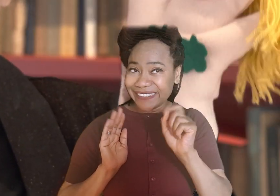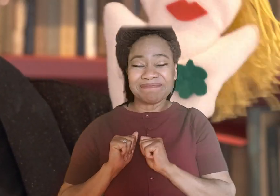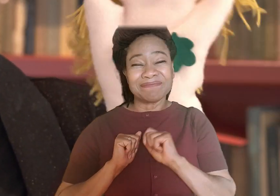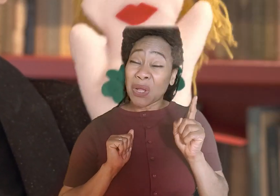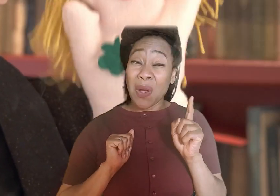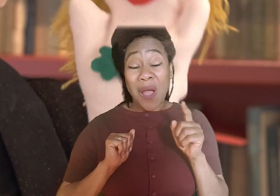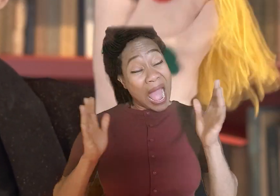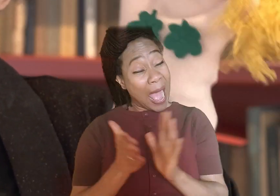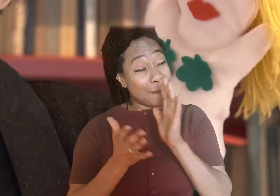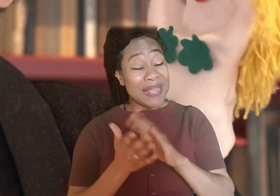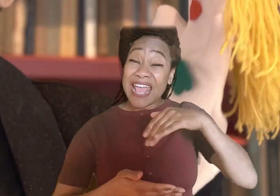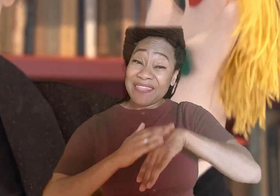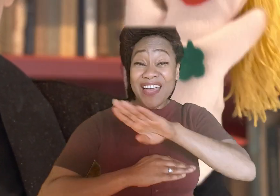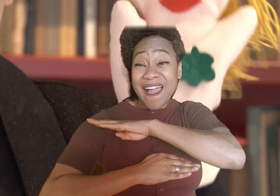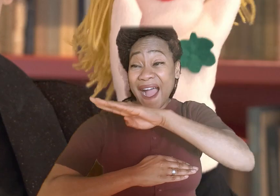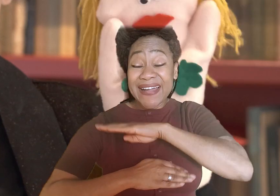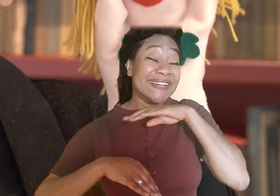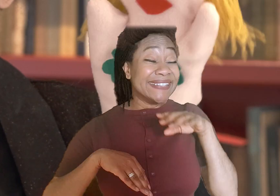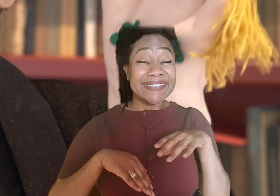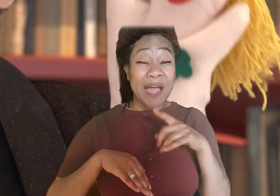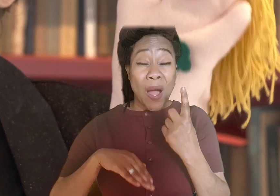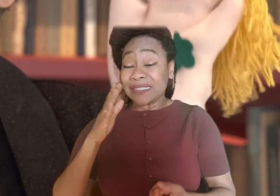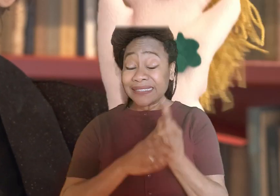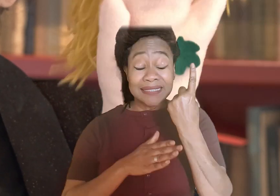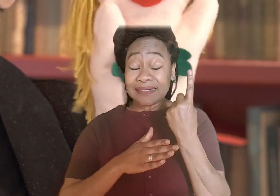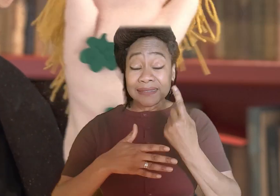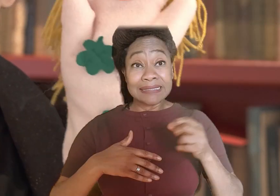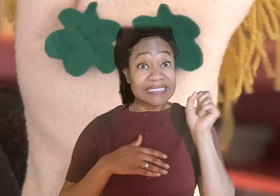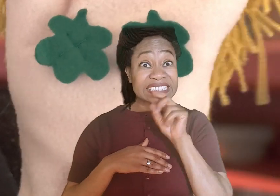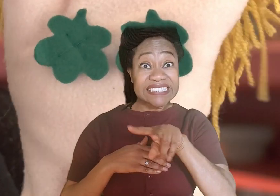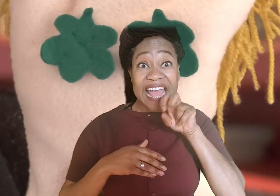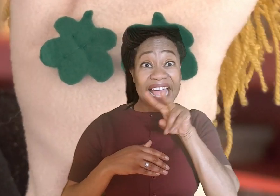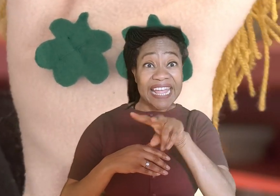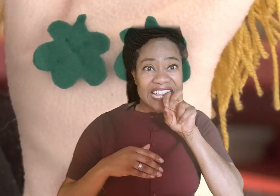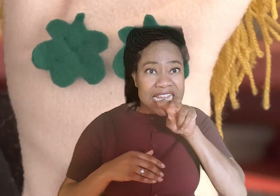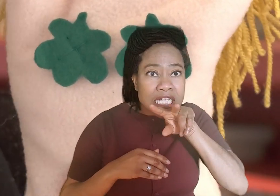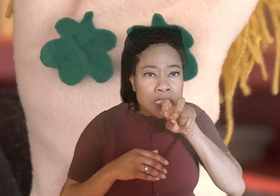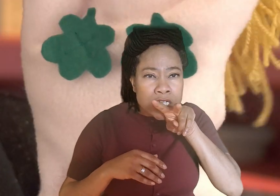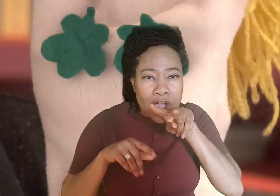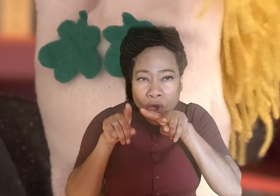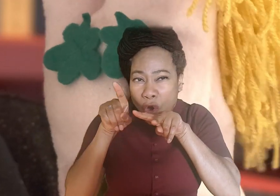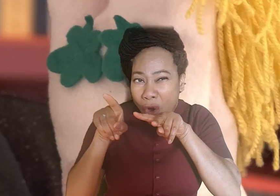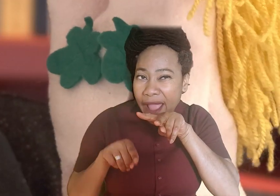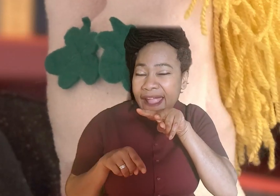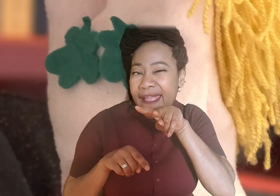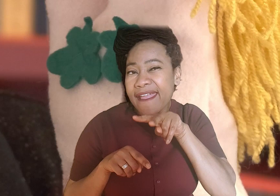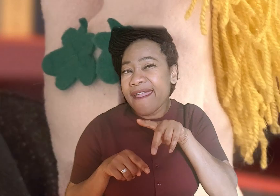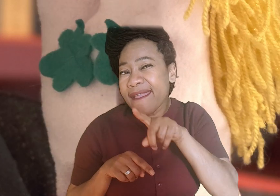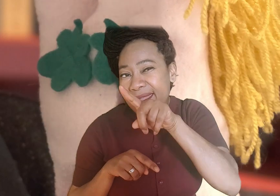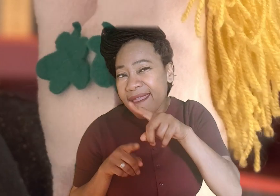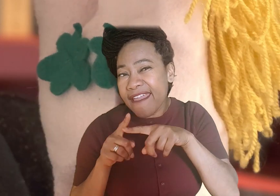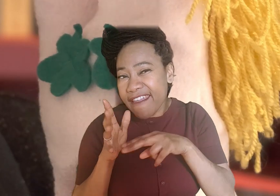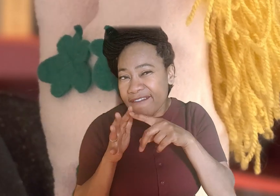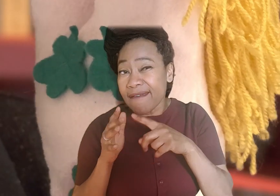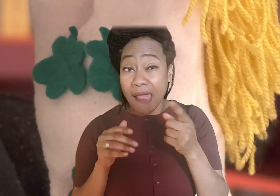bumbling around the garden, and one day a snake comes up to Eve and is like, "Oi, Eve, have you